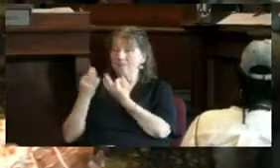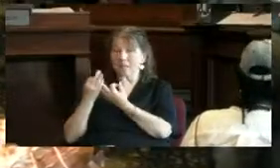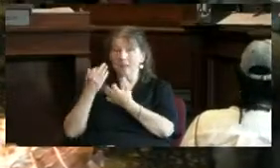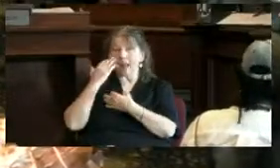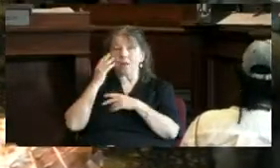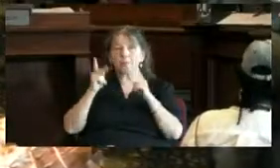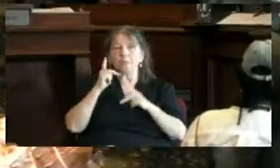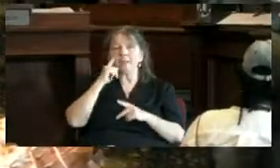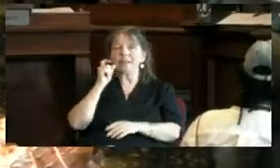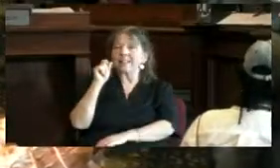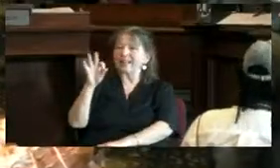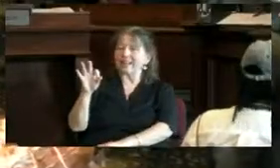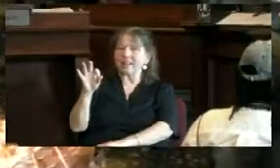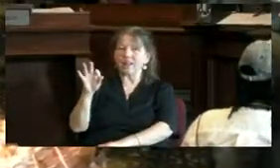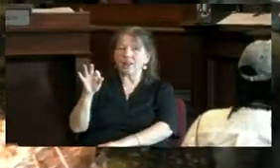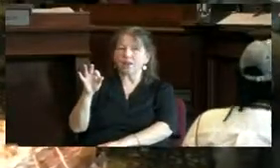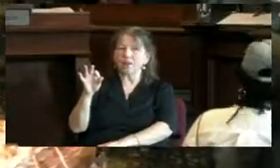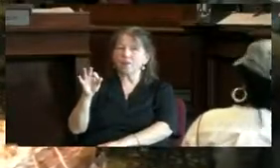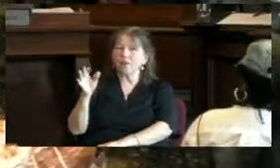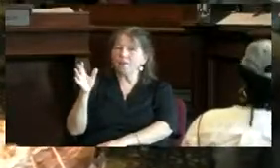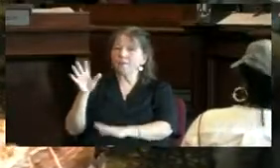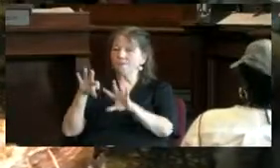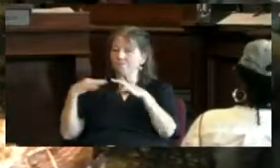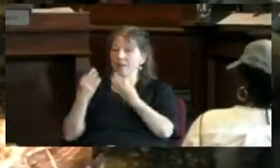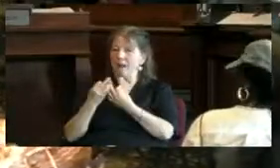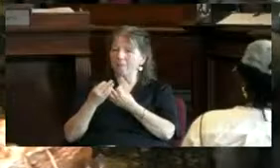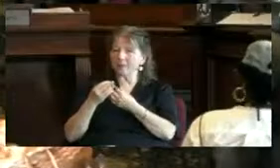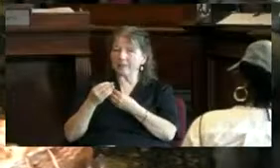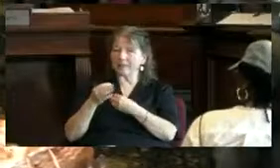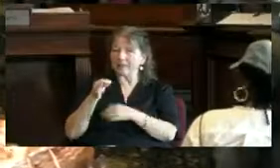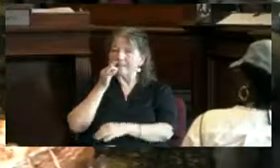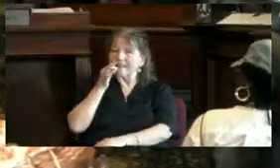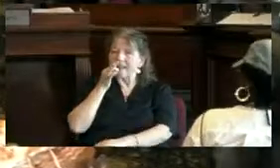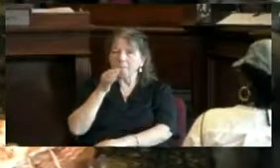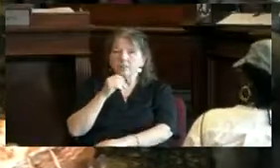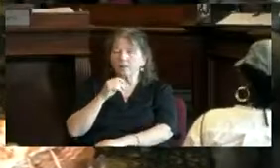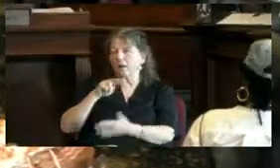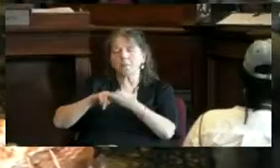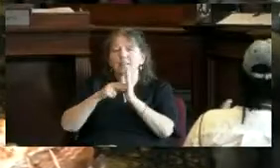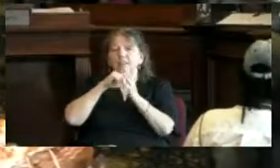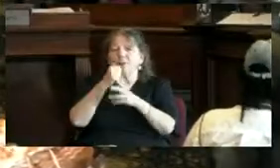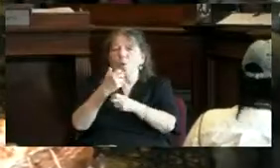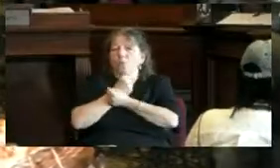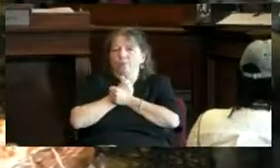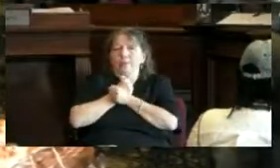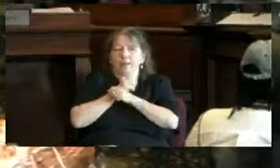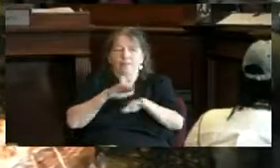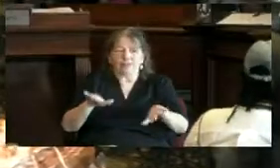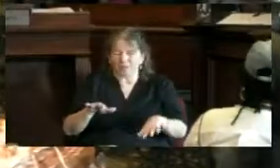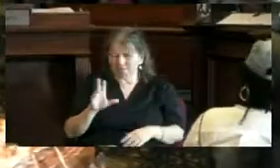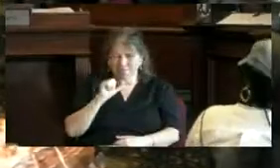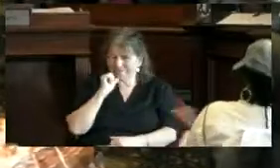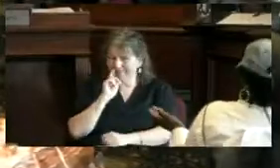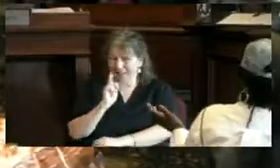people think if your family is in cannabis, you were unloved. That is not true. That is not true. So if you look at the address, pull